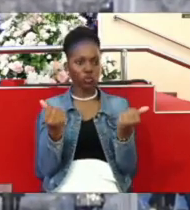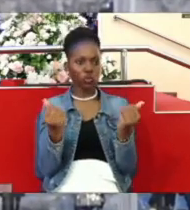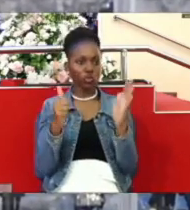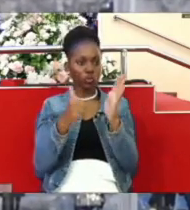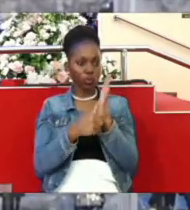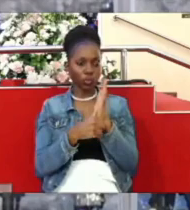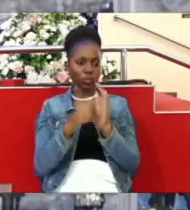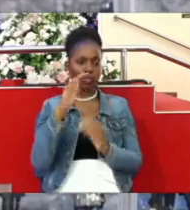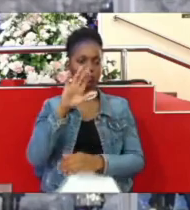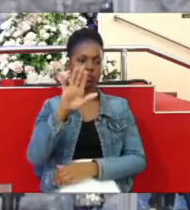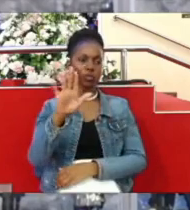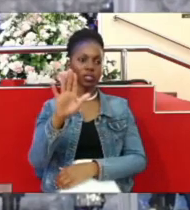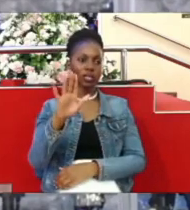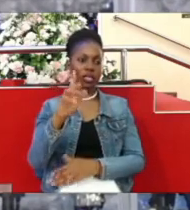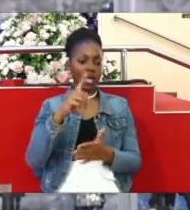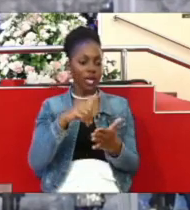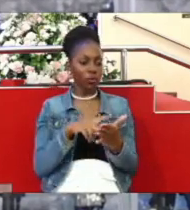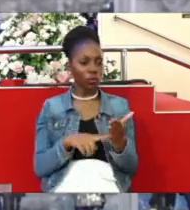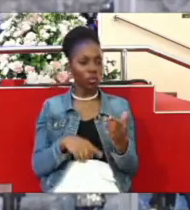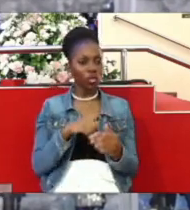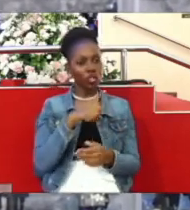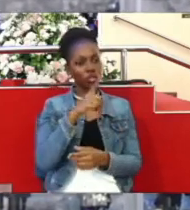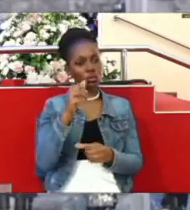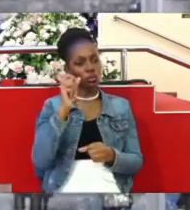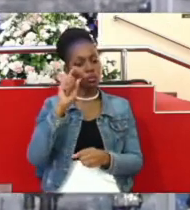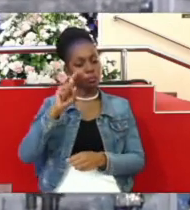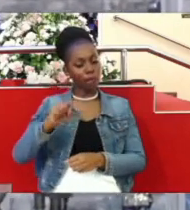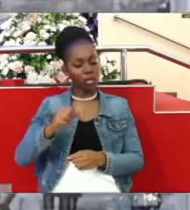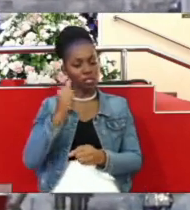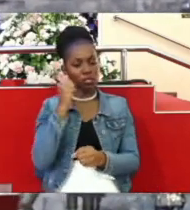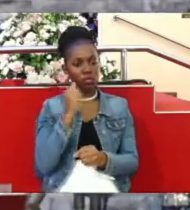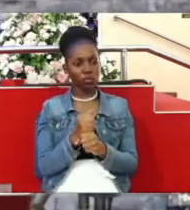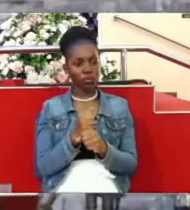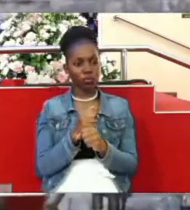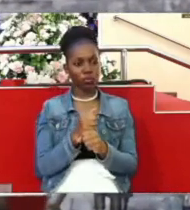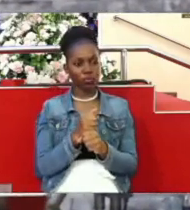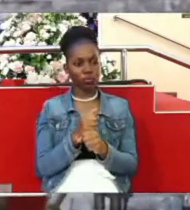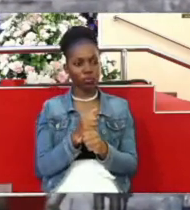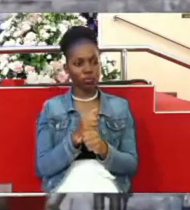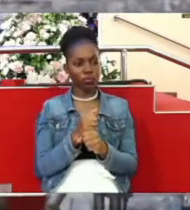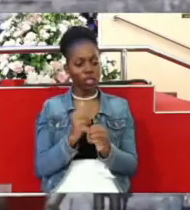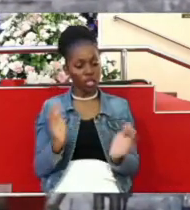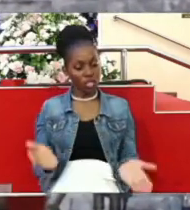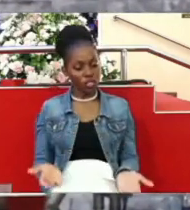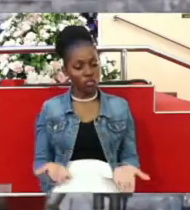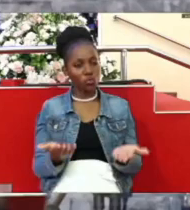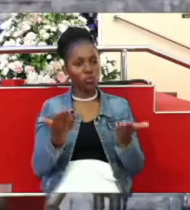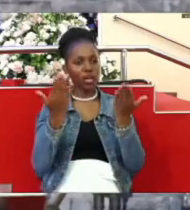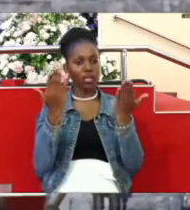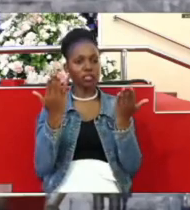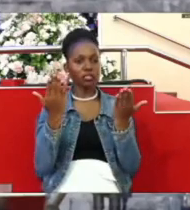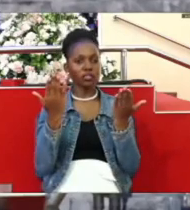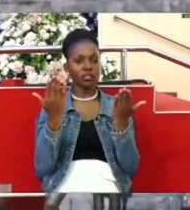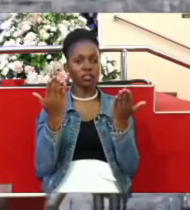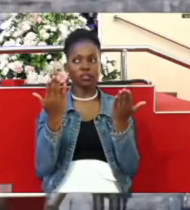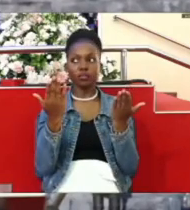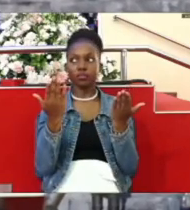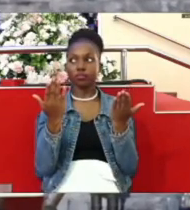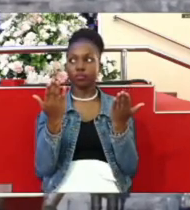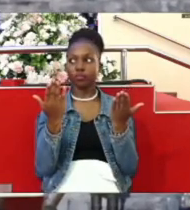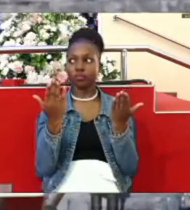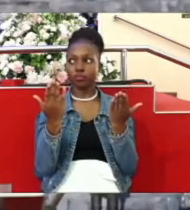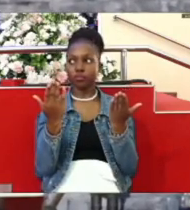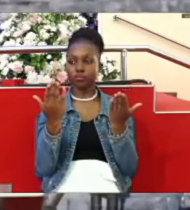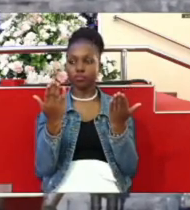And now what you need to do. Na kila unastahili kufanya. Is to rise up to your feet. Ni ukainuke kwa miguu yako. And